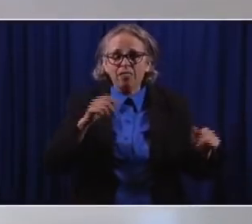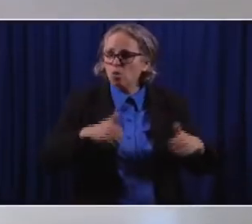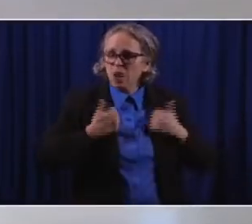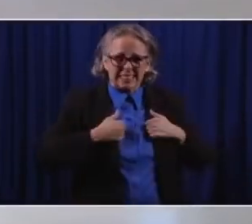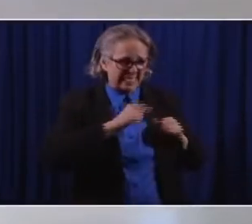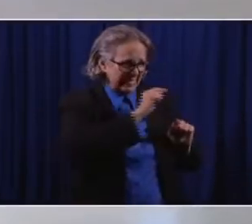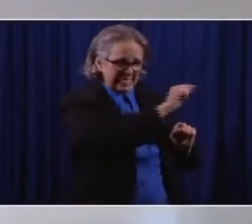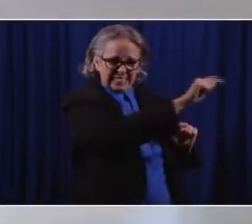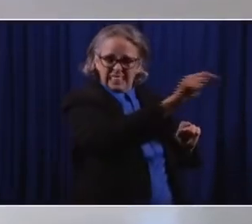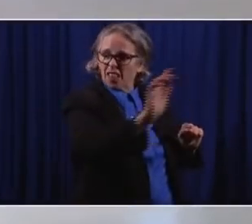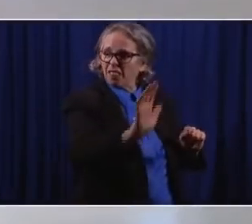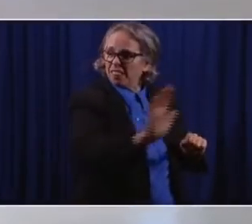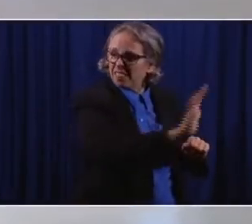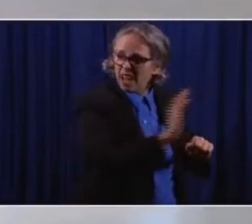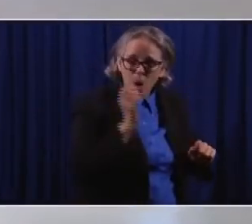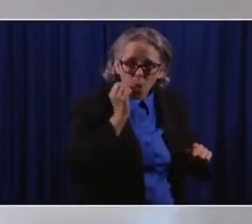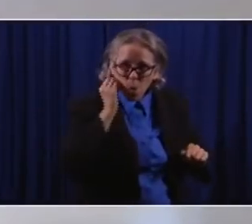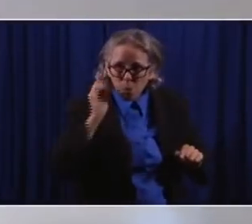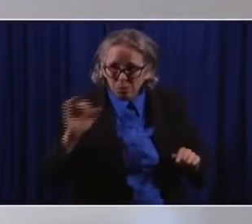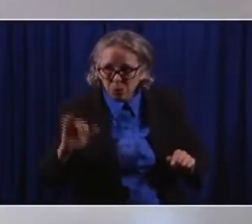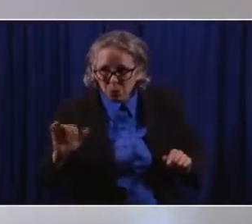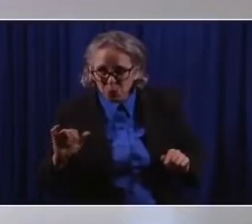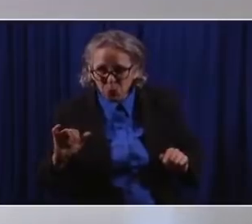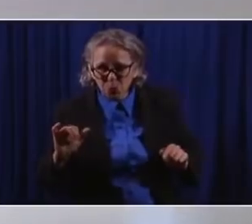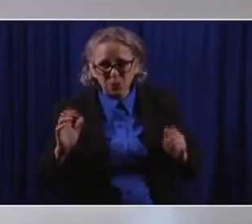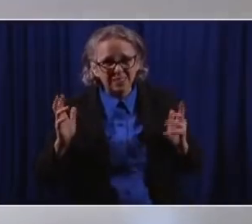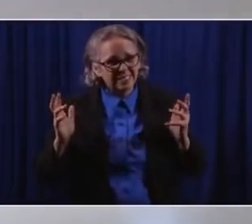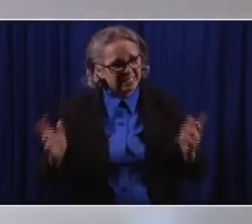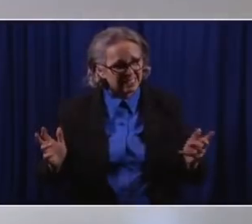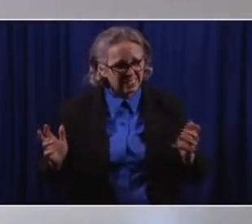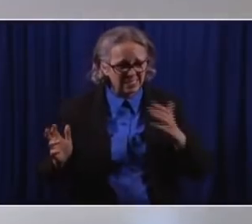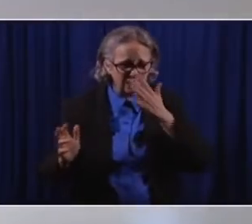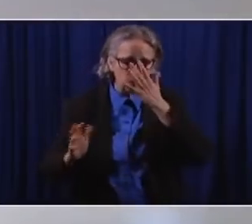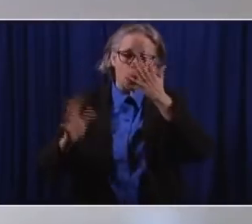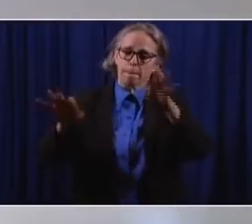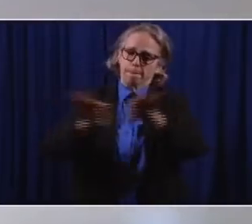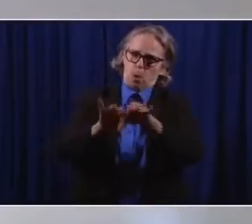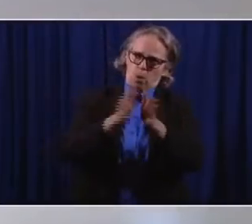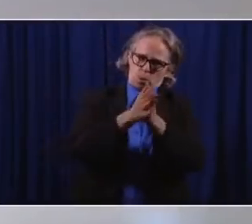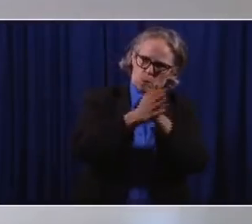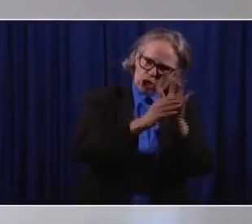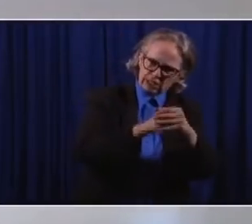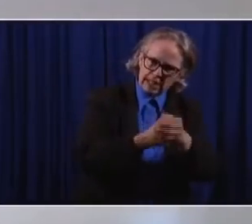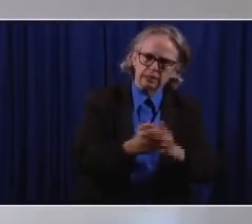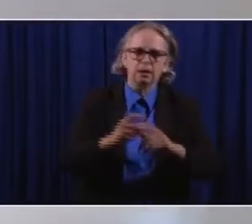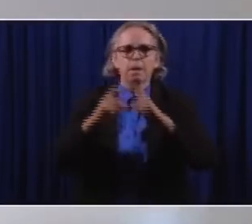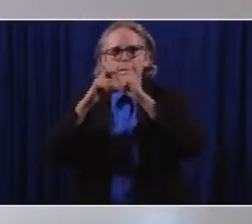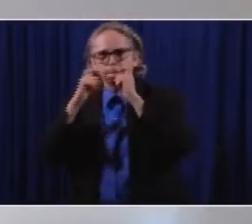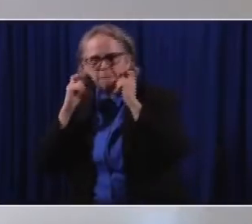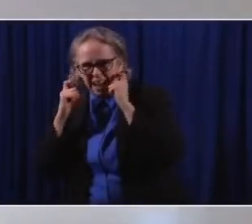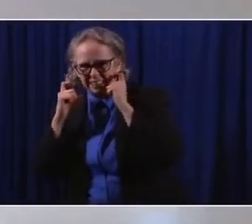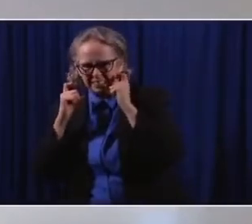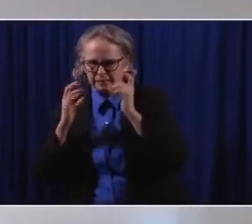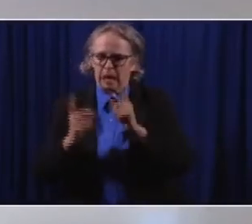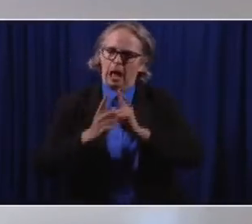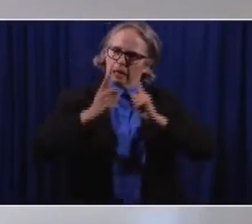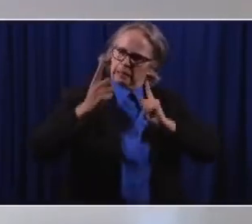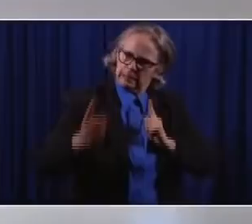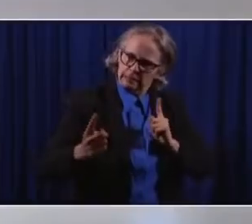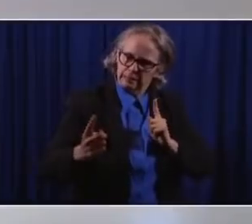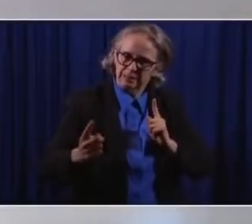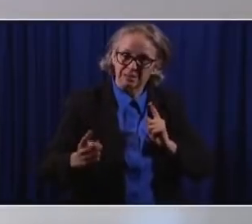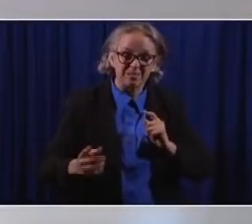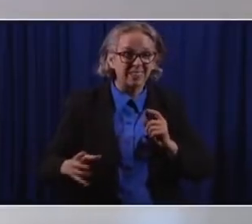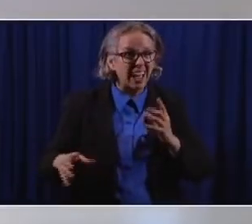to the basics of mask and hand washing, also stay tuned in to the level of spread happening in your home area. If it